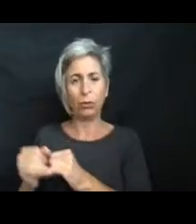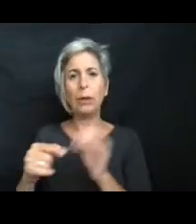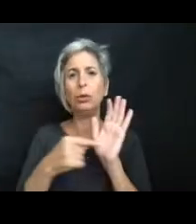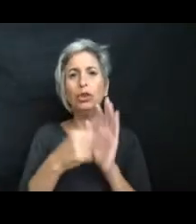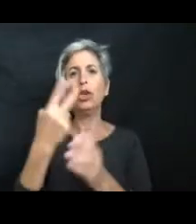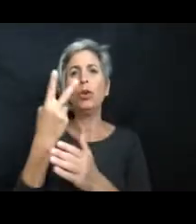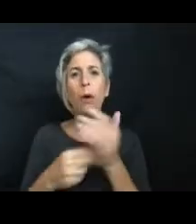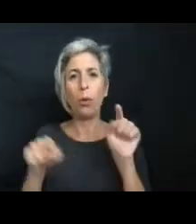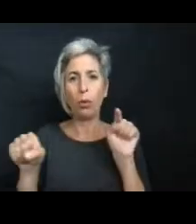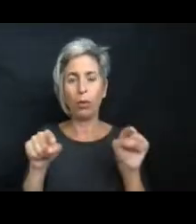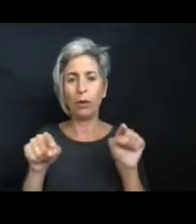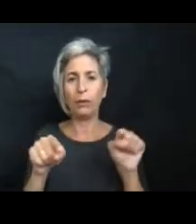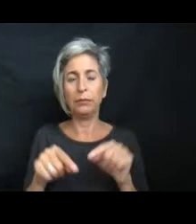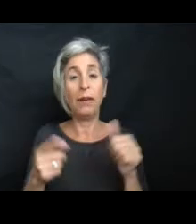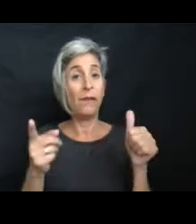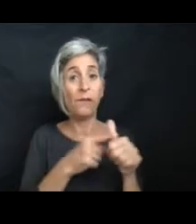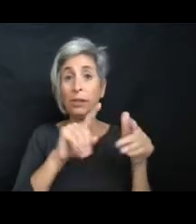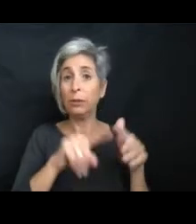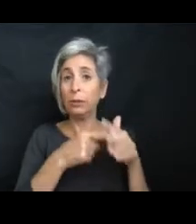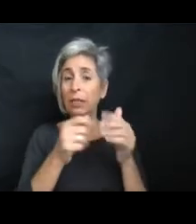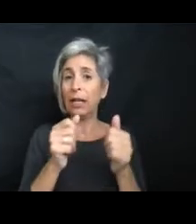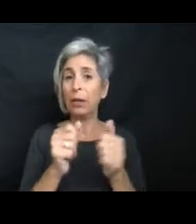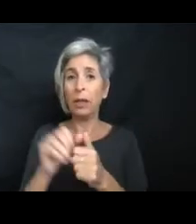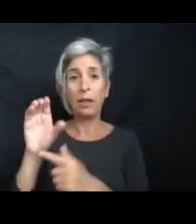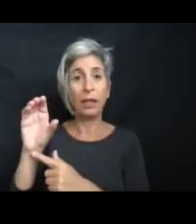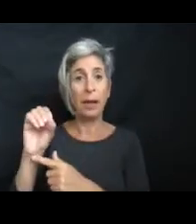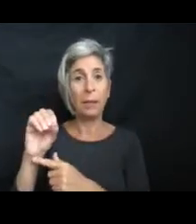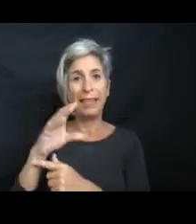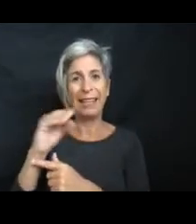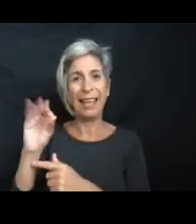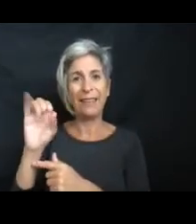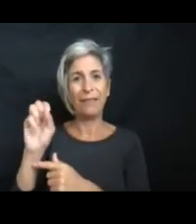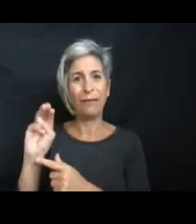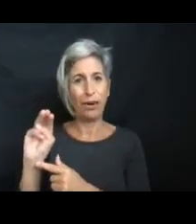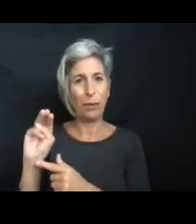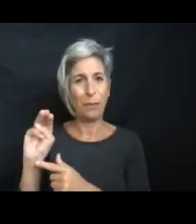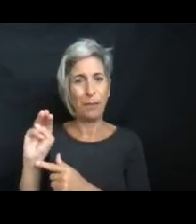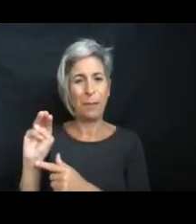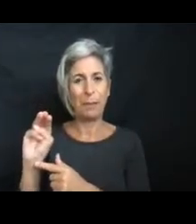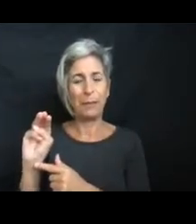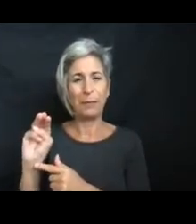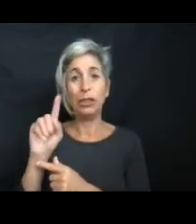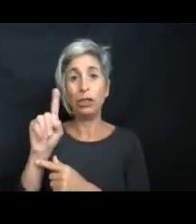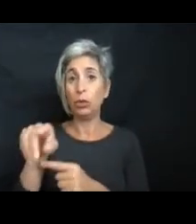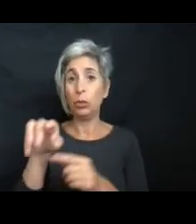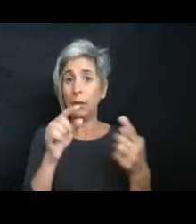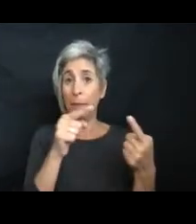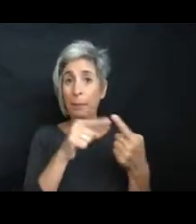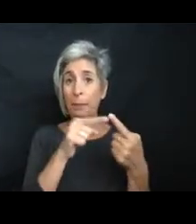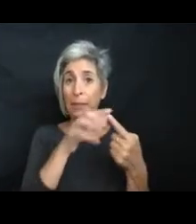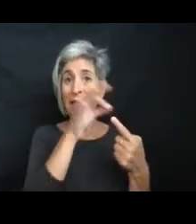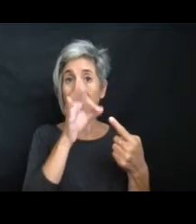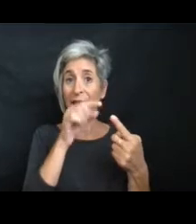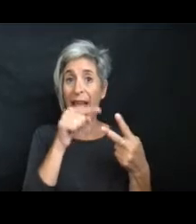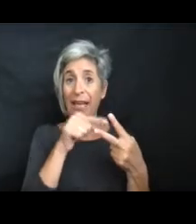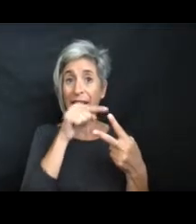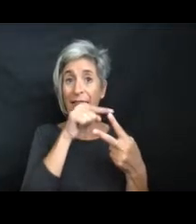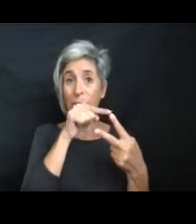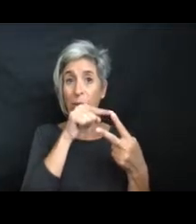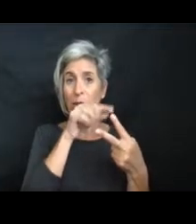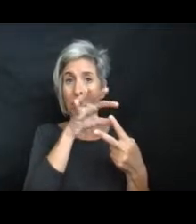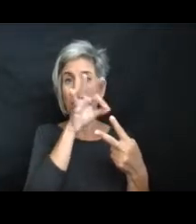So to begin with, we'll select company and firm. When you select that option, you will need